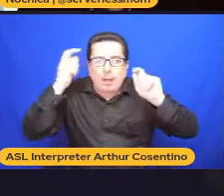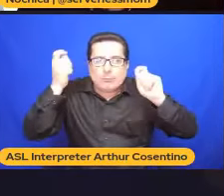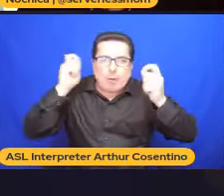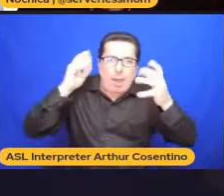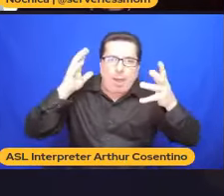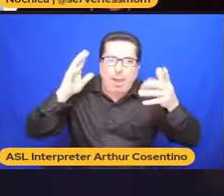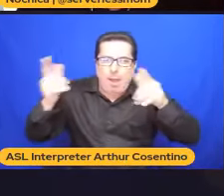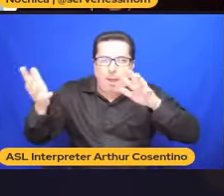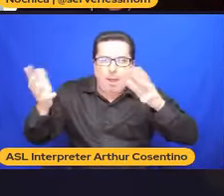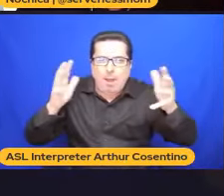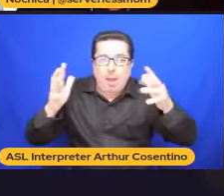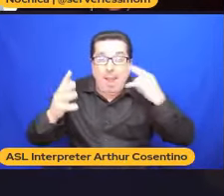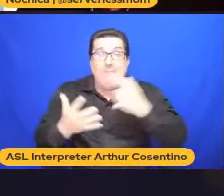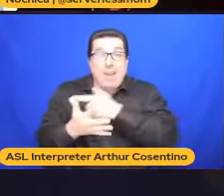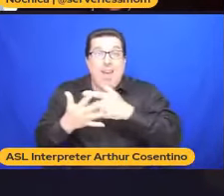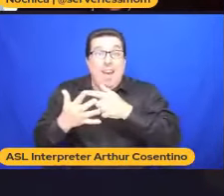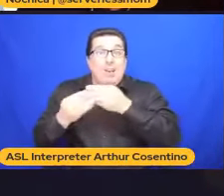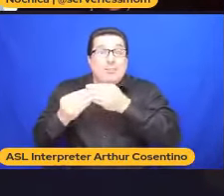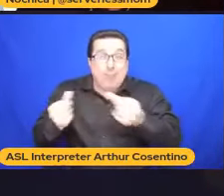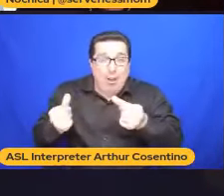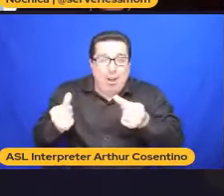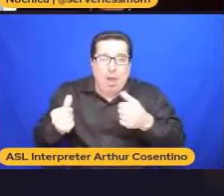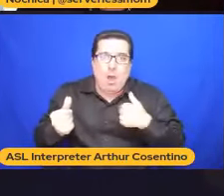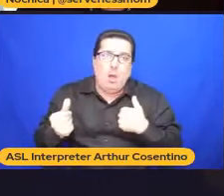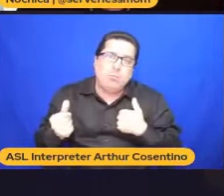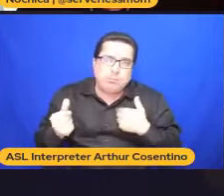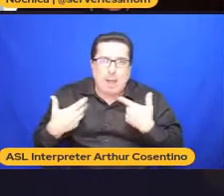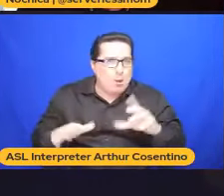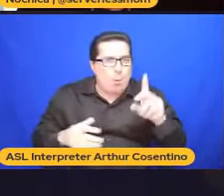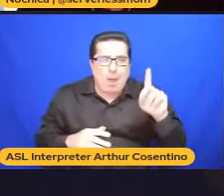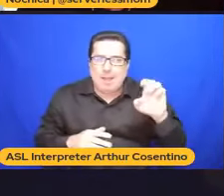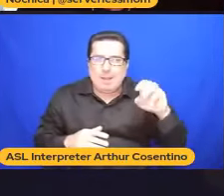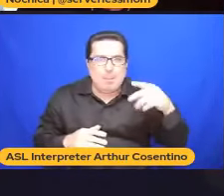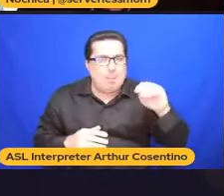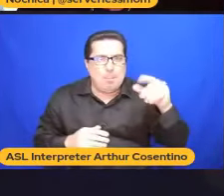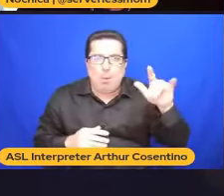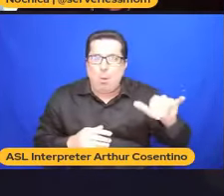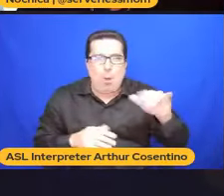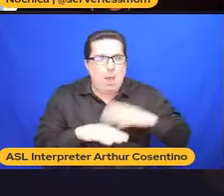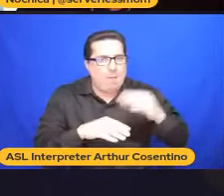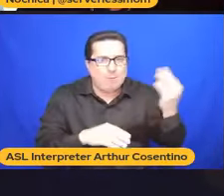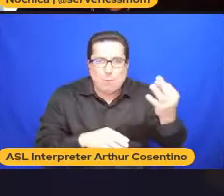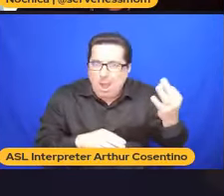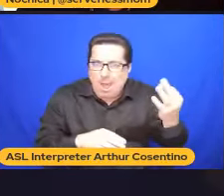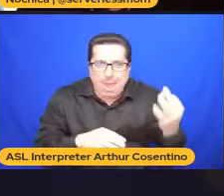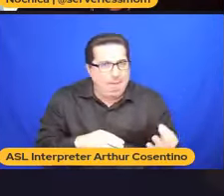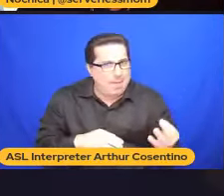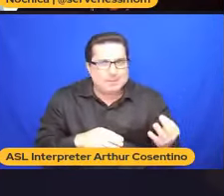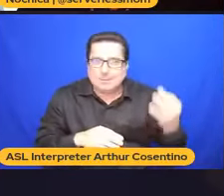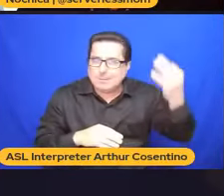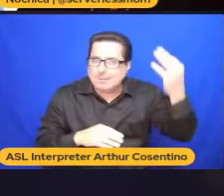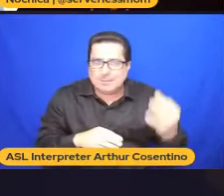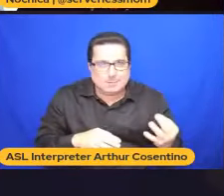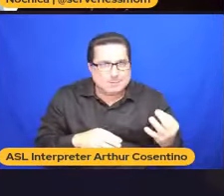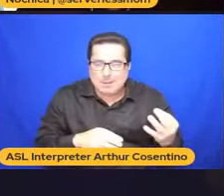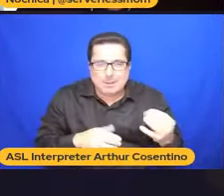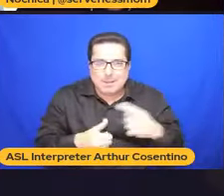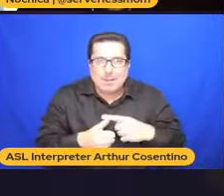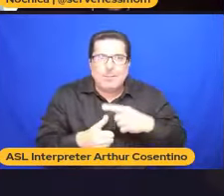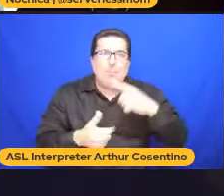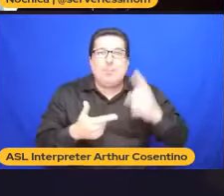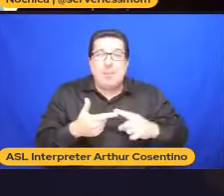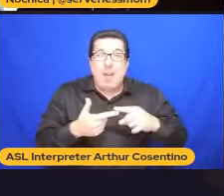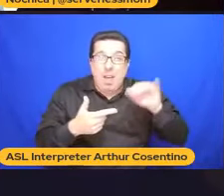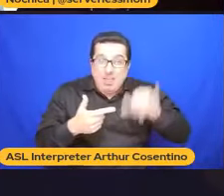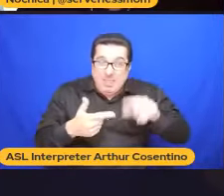thing is resolved, we're like, I don't want to deploy on Fridays. I don't want to deploy, to these